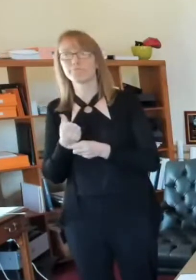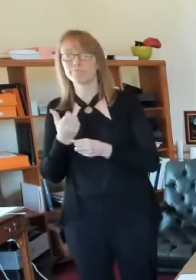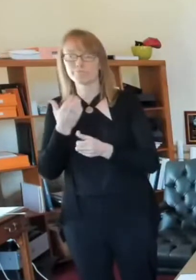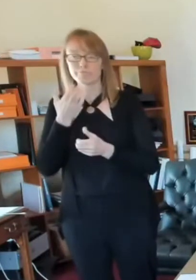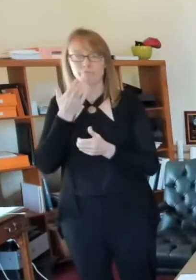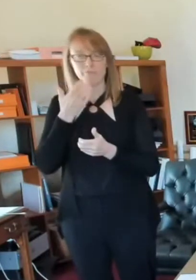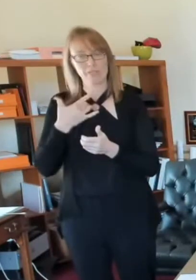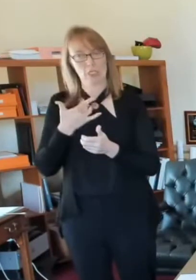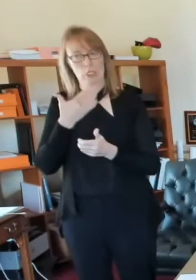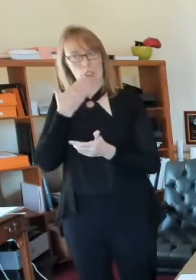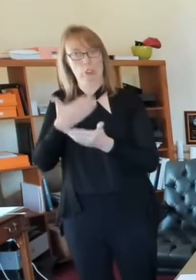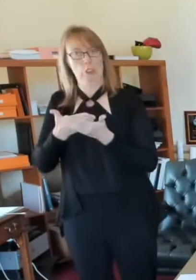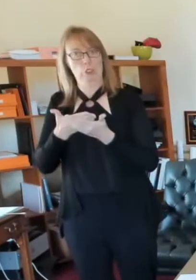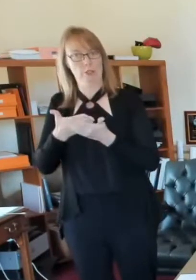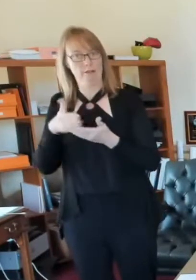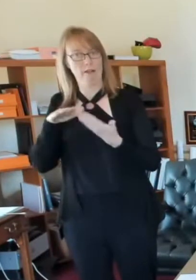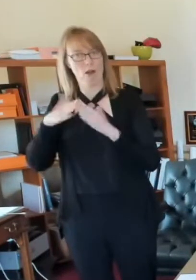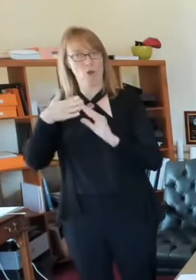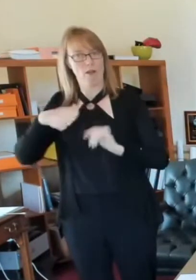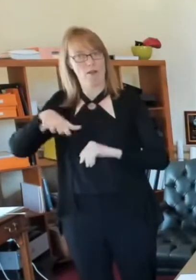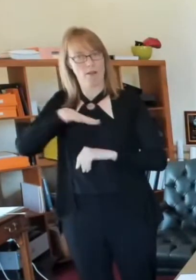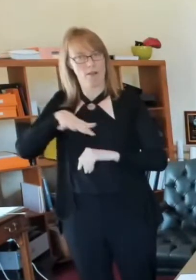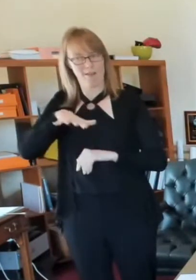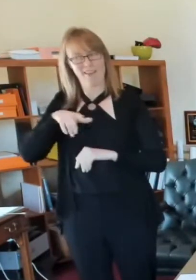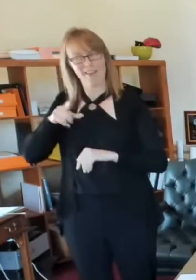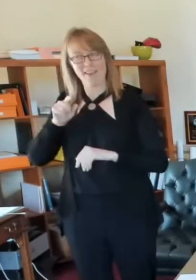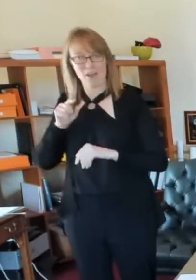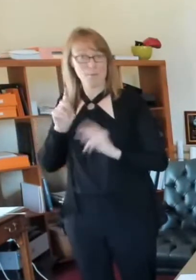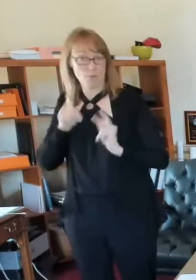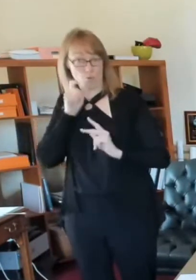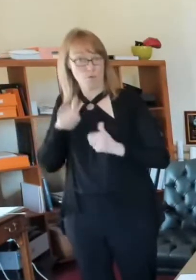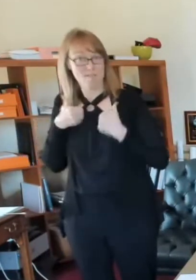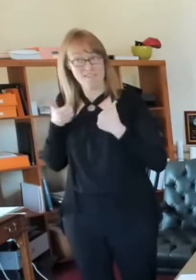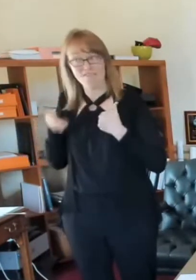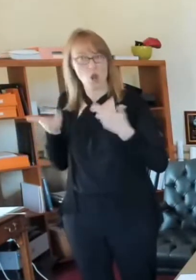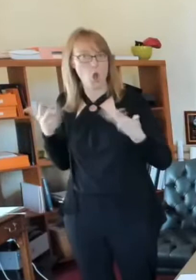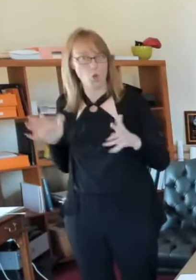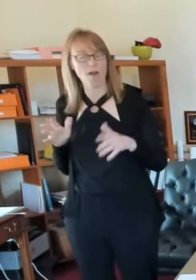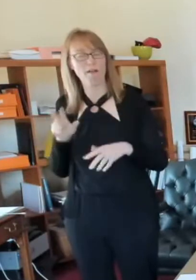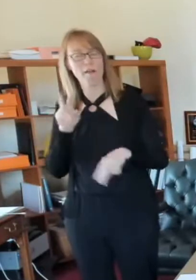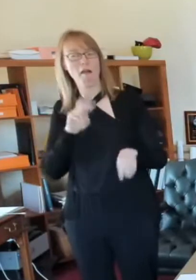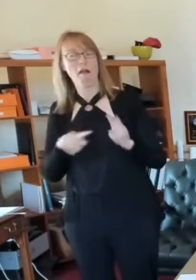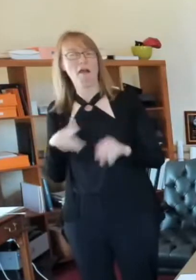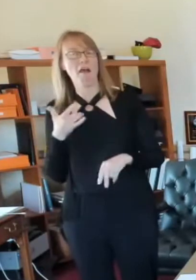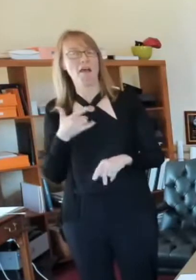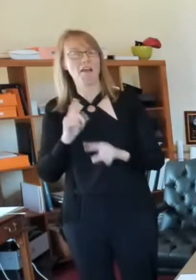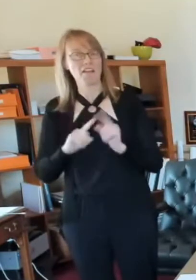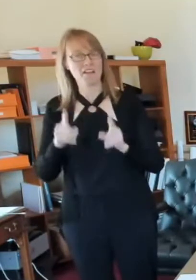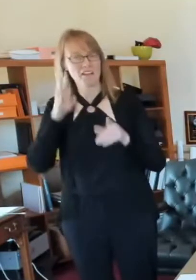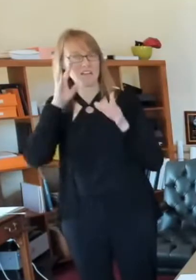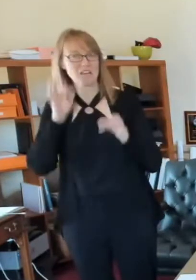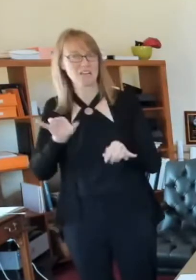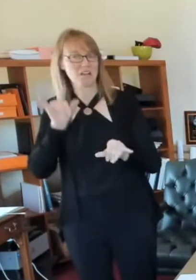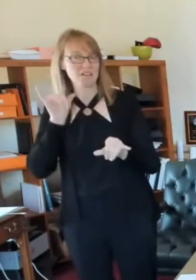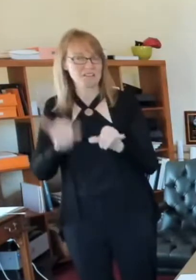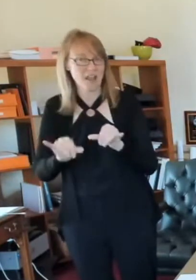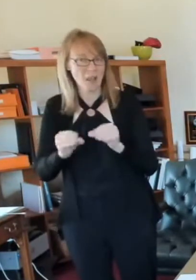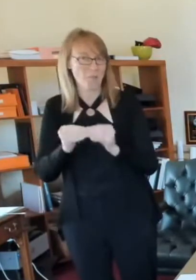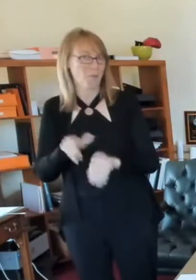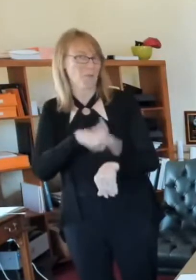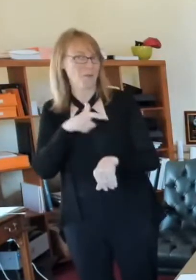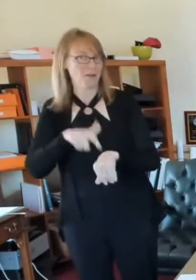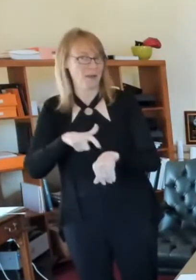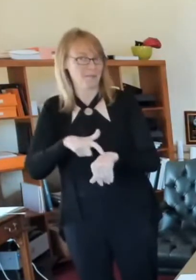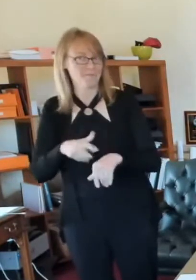to invest in that neighborhood. The other thing it does is it can totally stabilize a block by having that 1 or